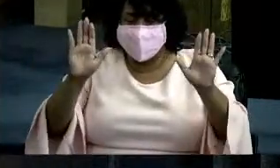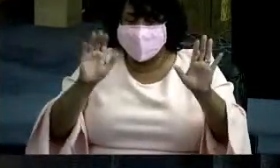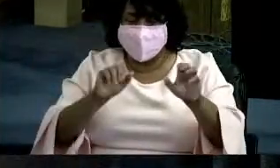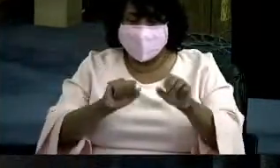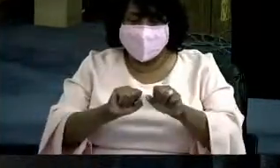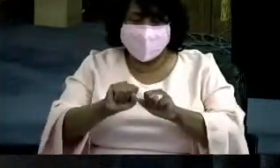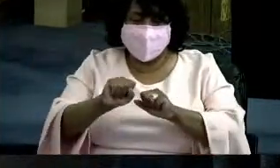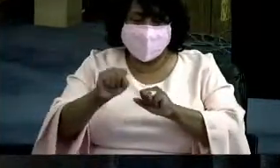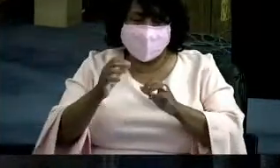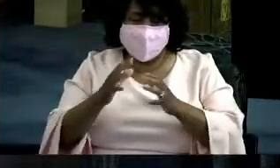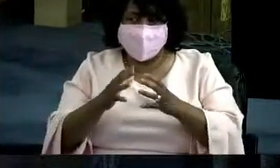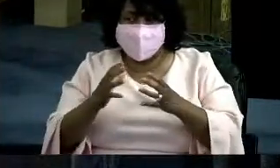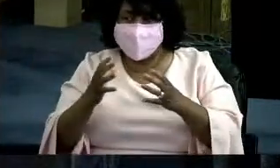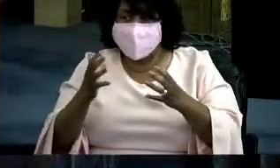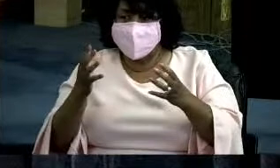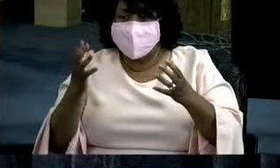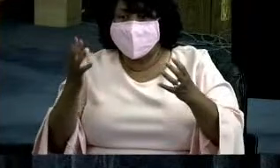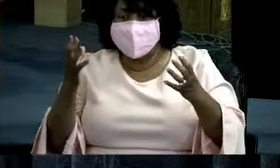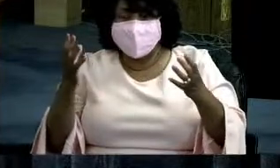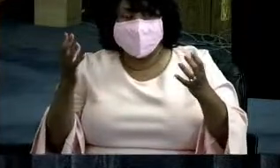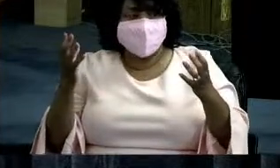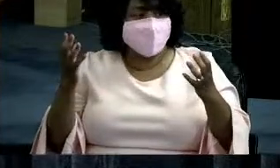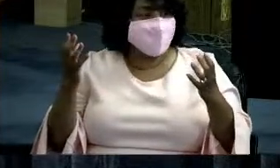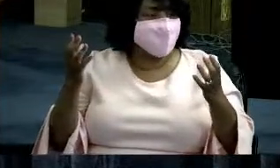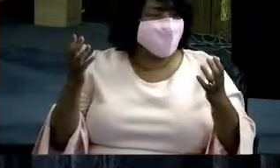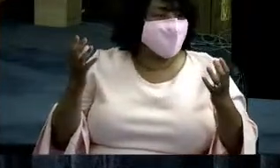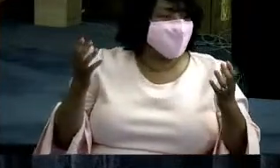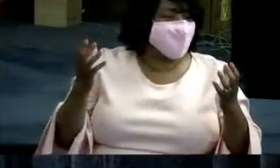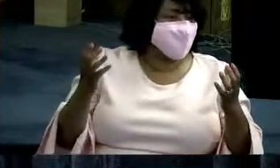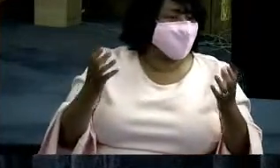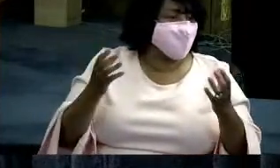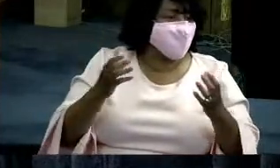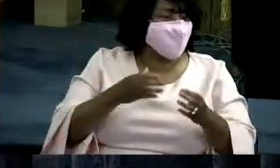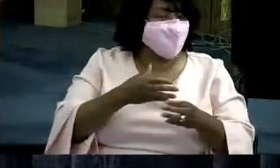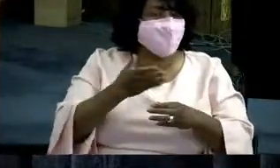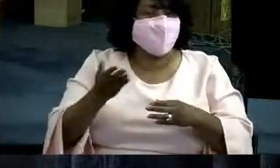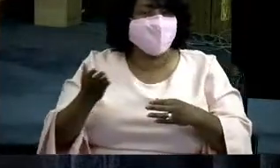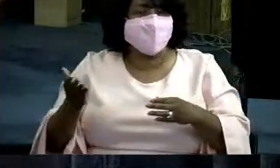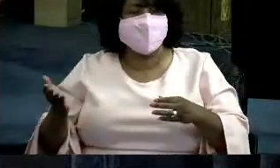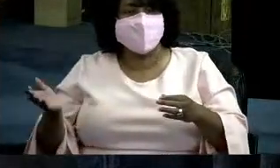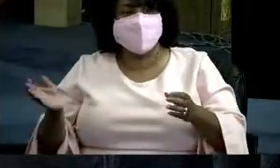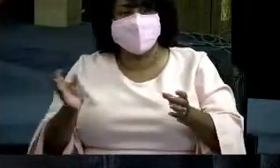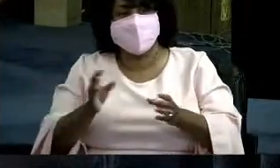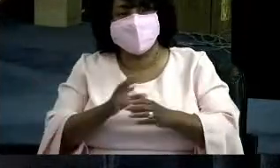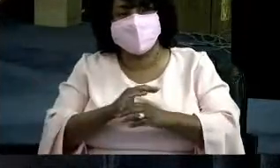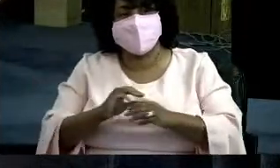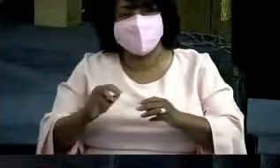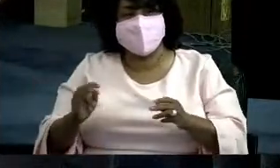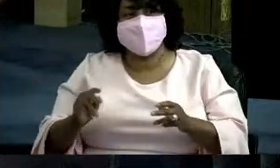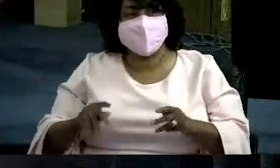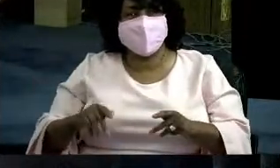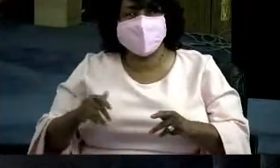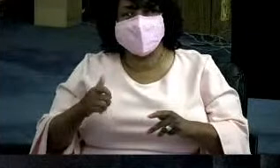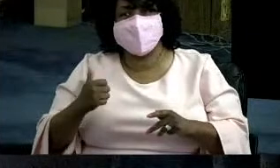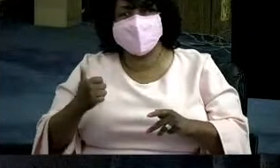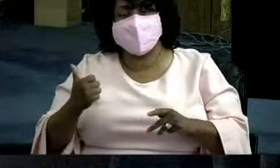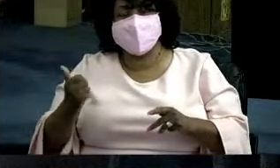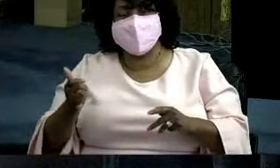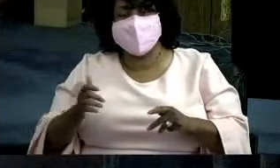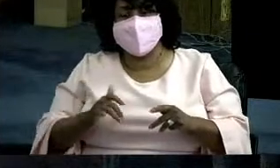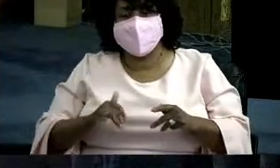miracles so great. There is no one